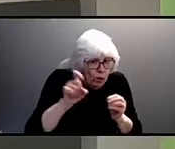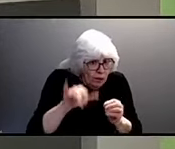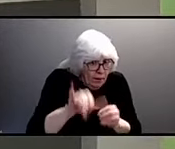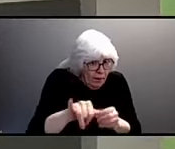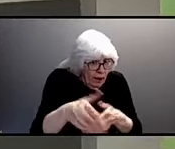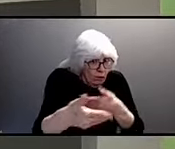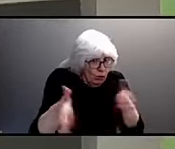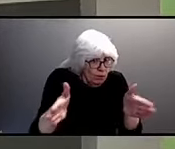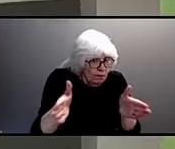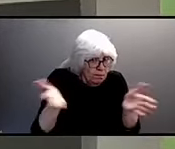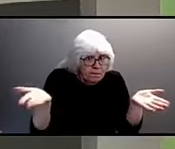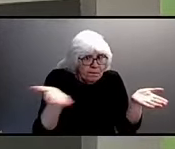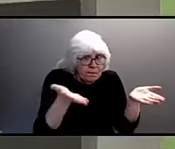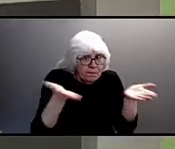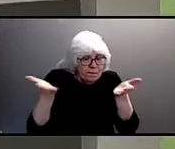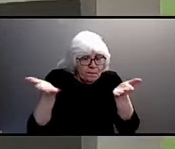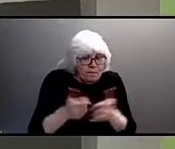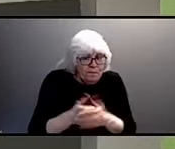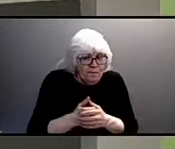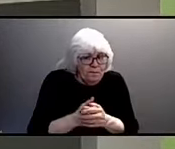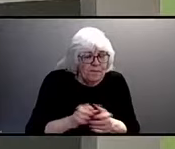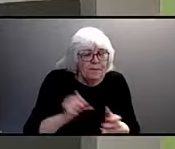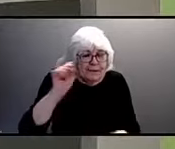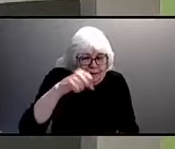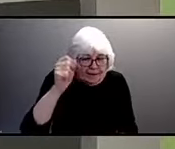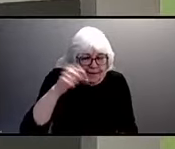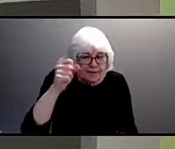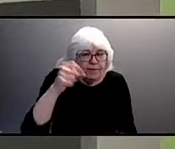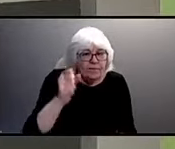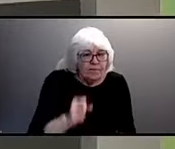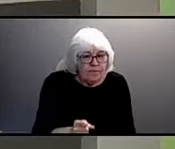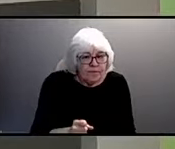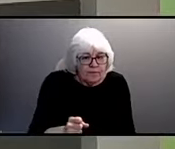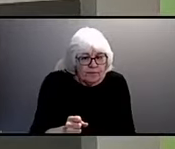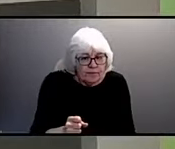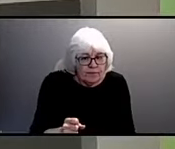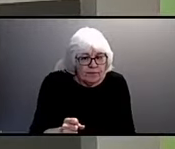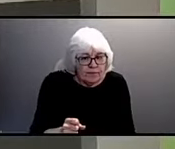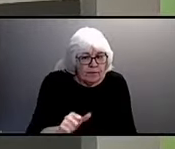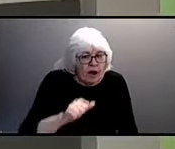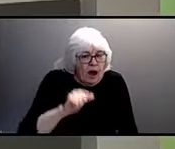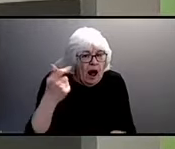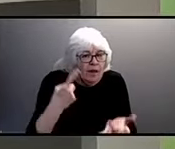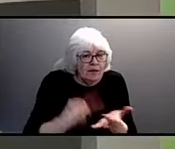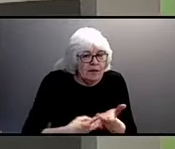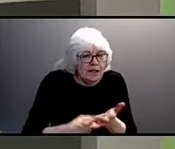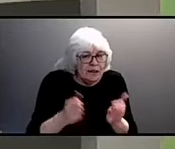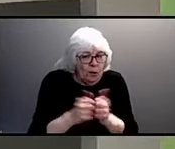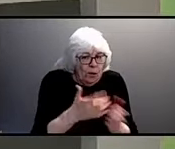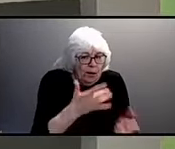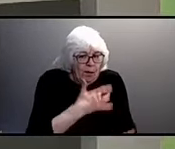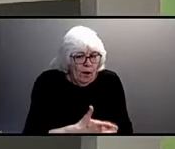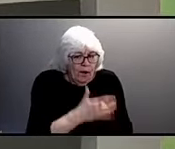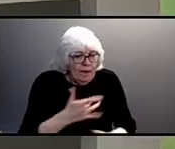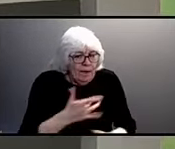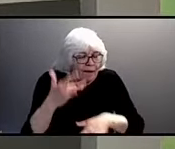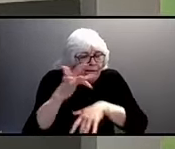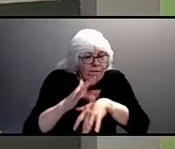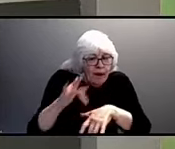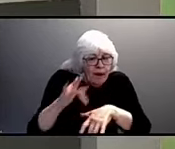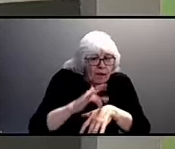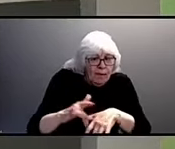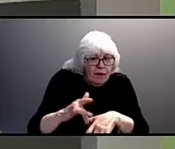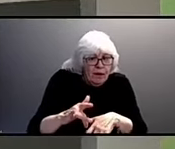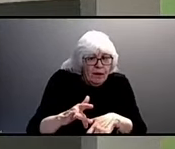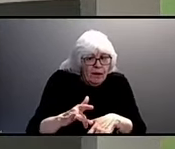Mr. Mayor, I'm just wondering if you have had any conversations with the province yet about the availability of modular homes for folks who have lost their